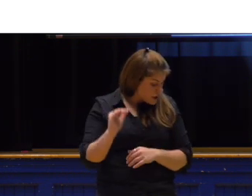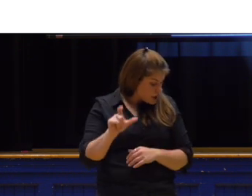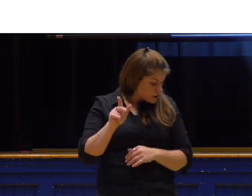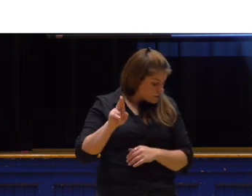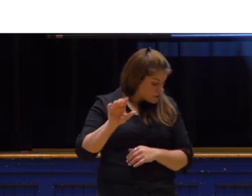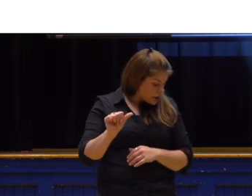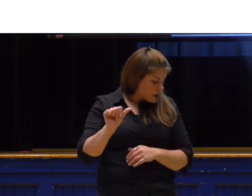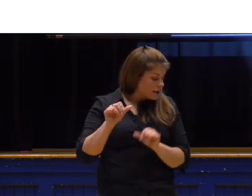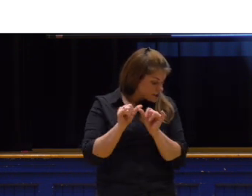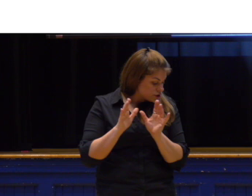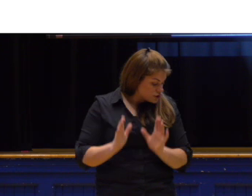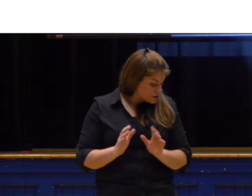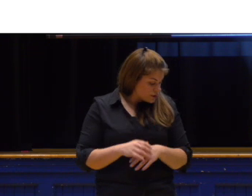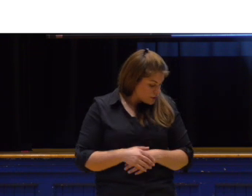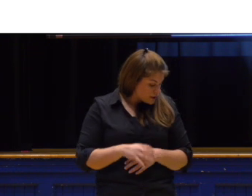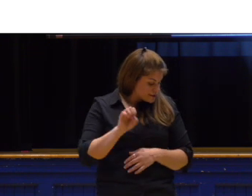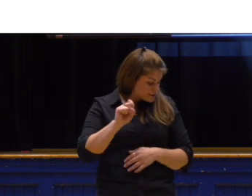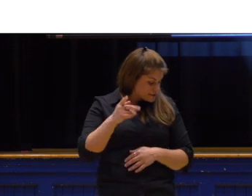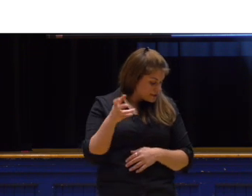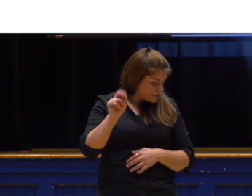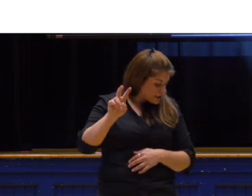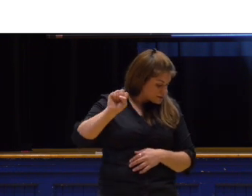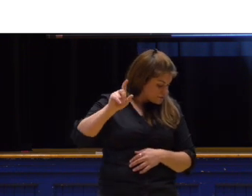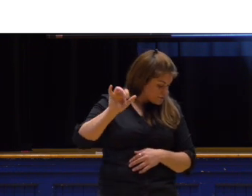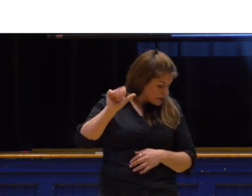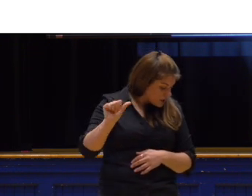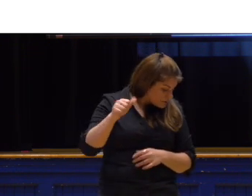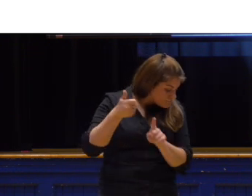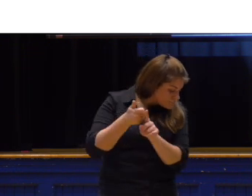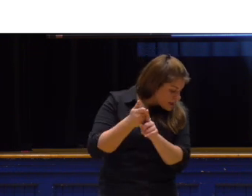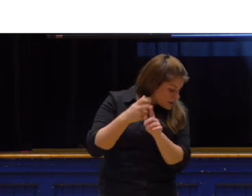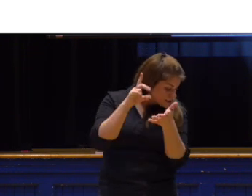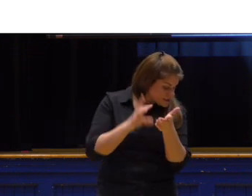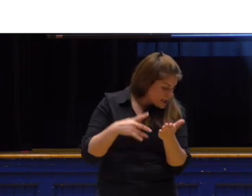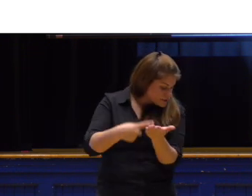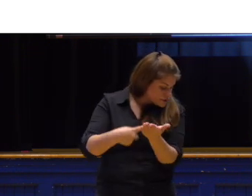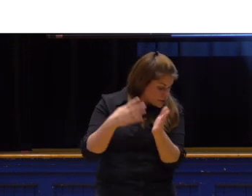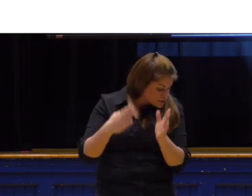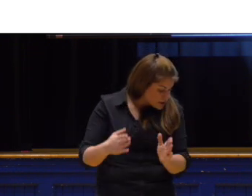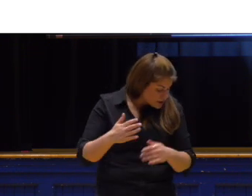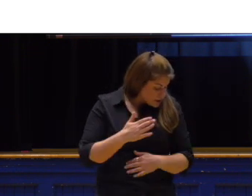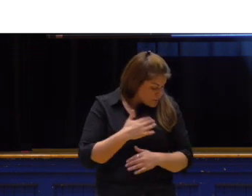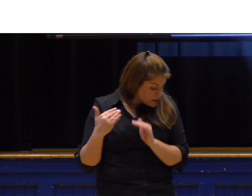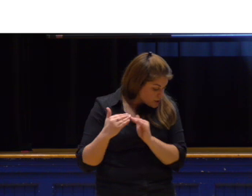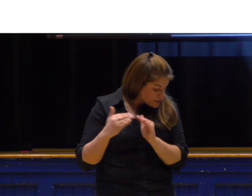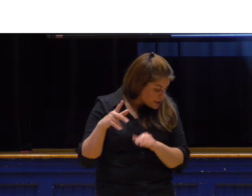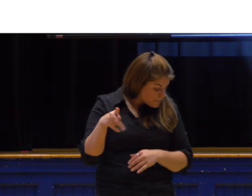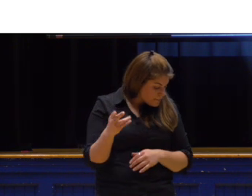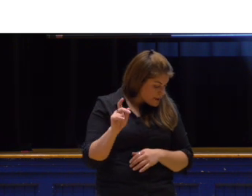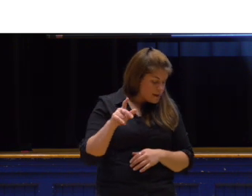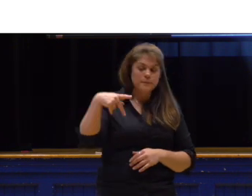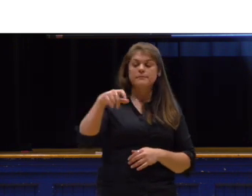Stephen Savaria is the representative for the design consultant, Fuss & O'Neill. My colleague Patrick Marvin and I both work